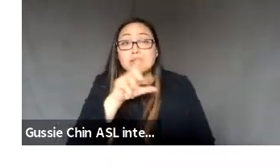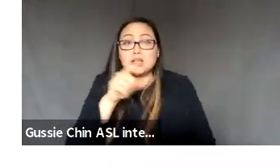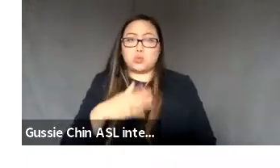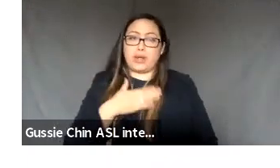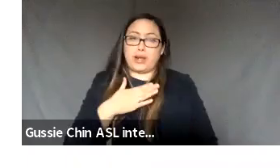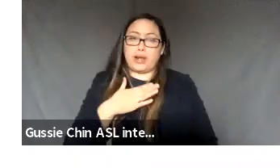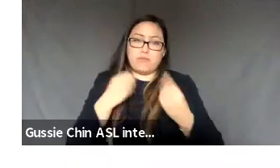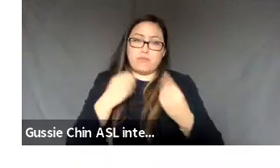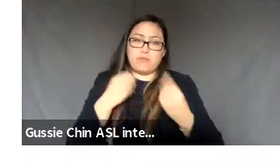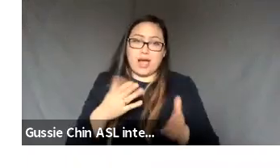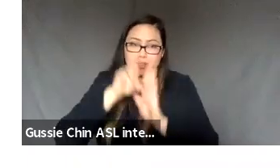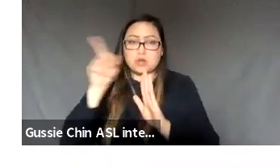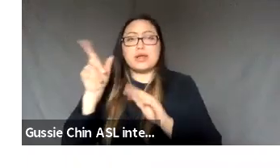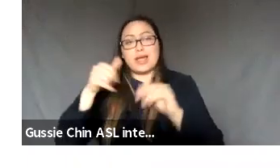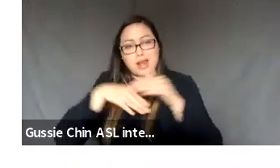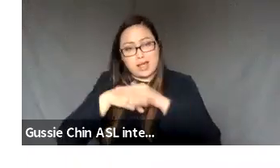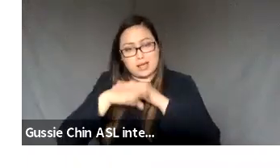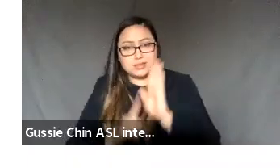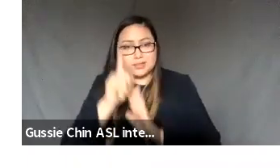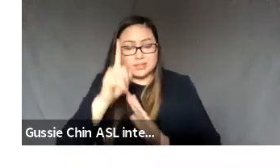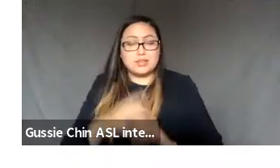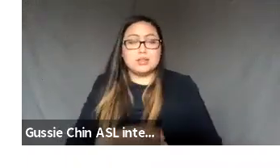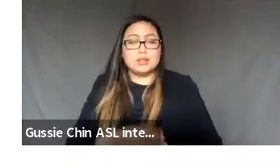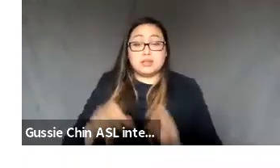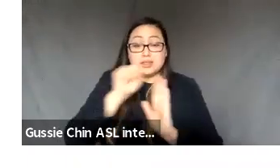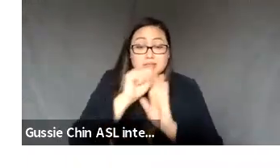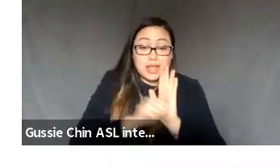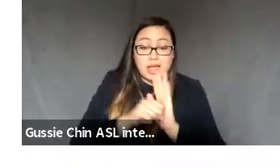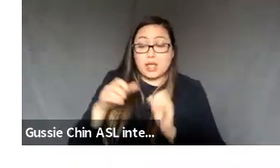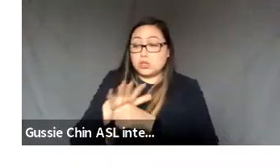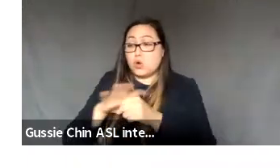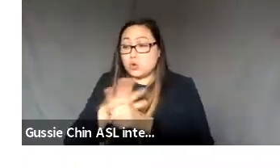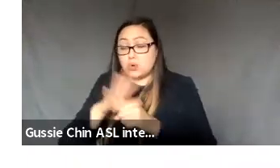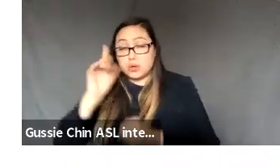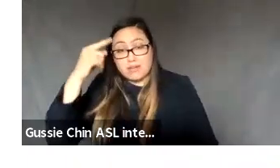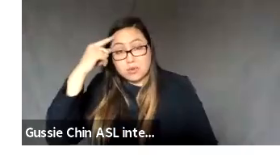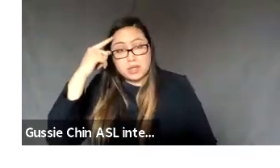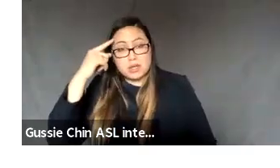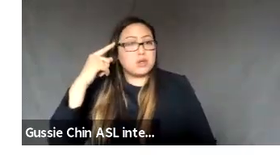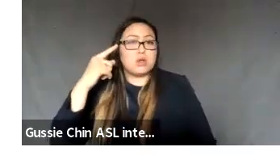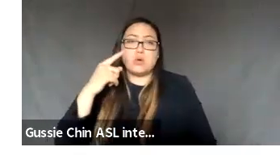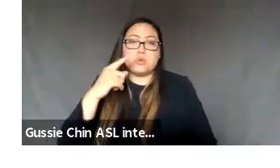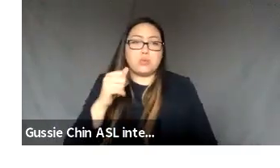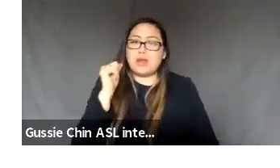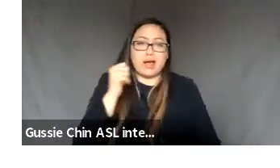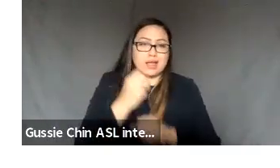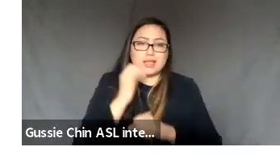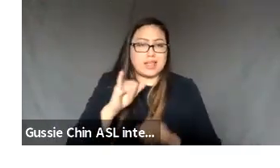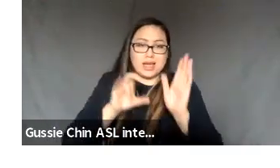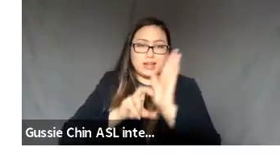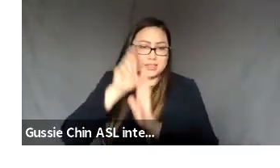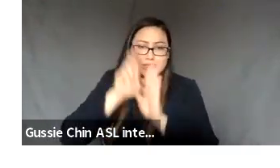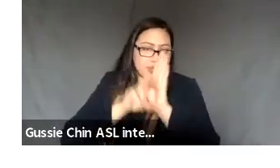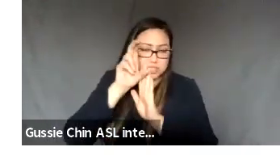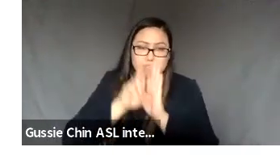facilities, state and local governments would not get this elevator exception to begin with. And then also the Architectural